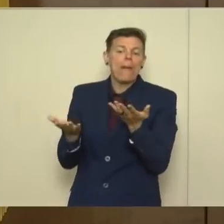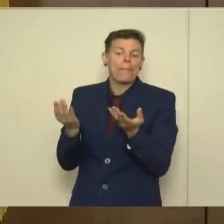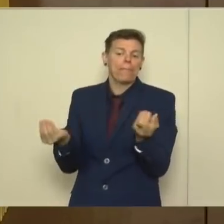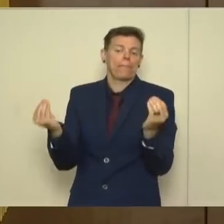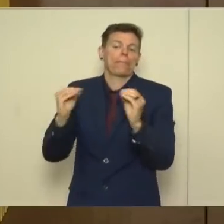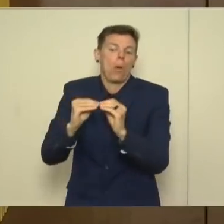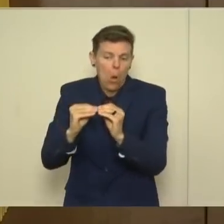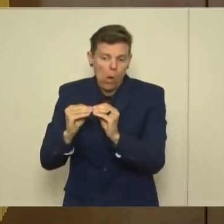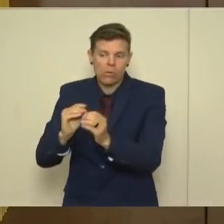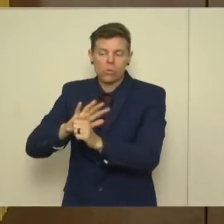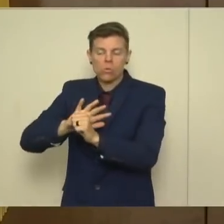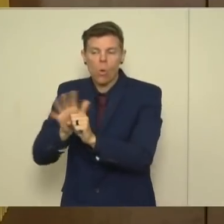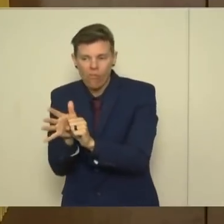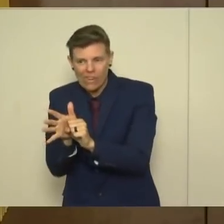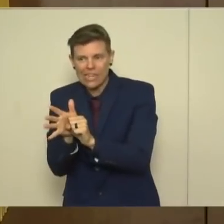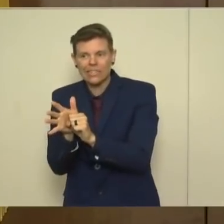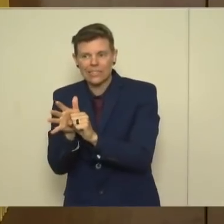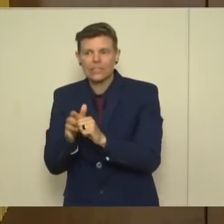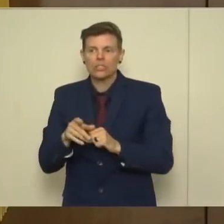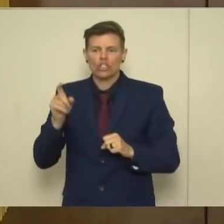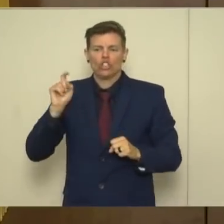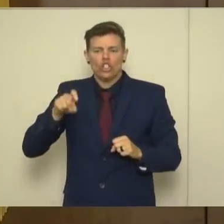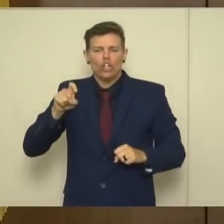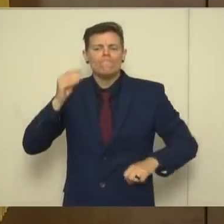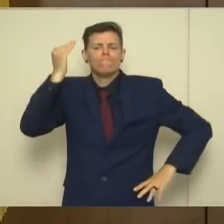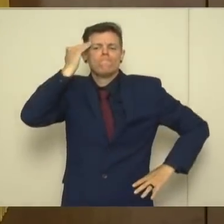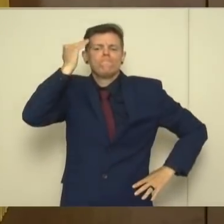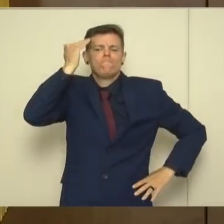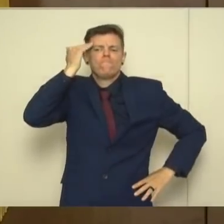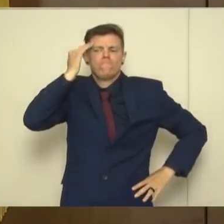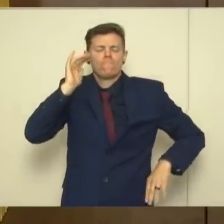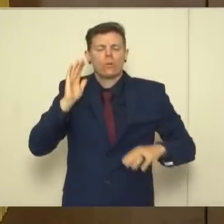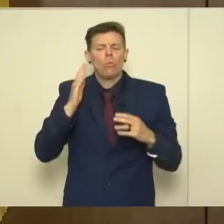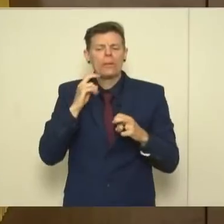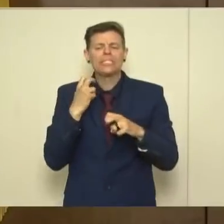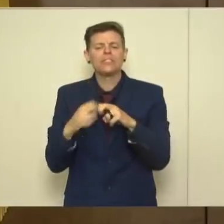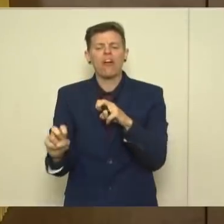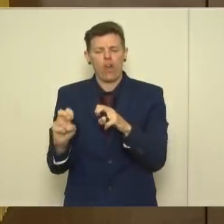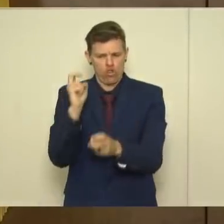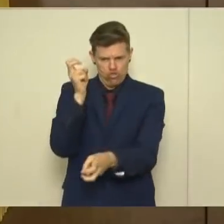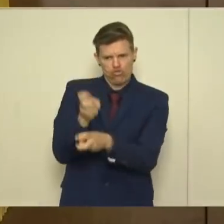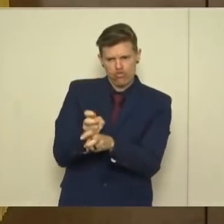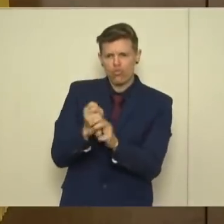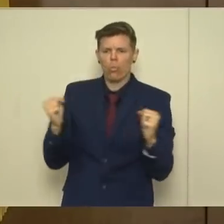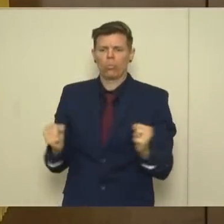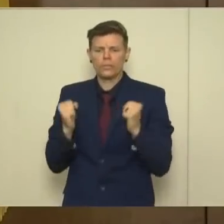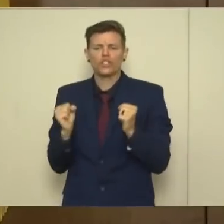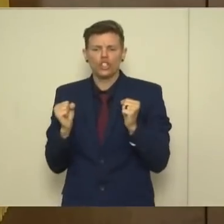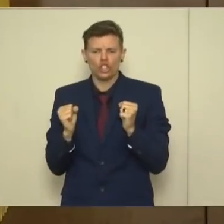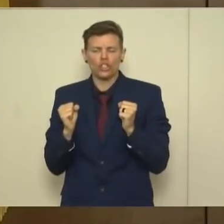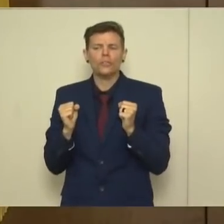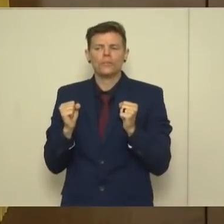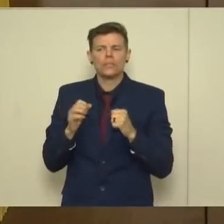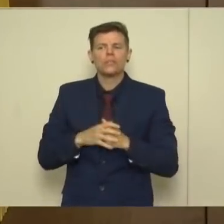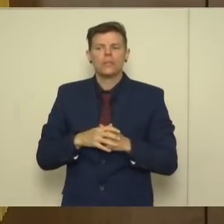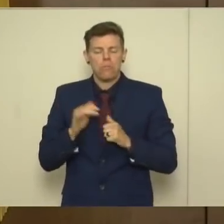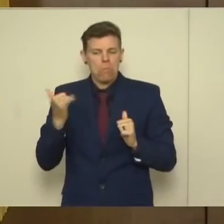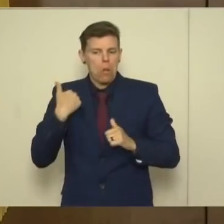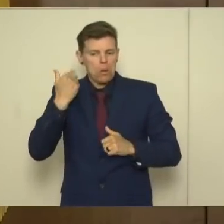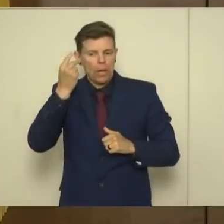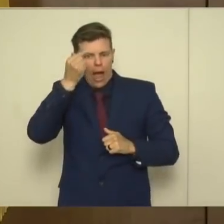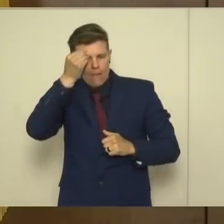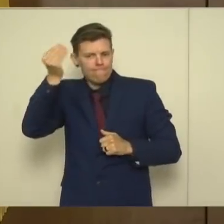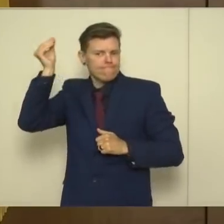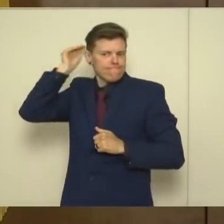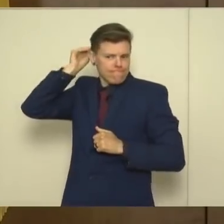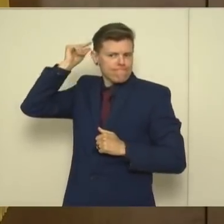a difficult winter. So we take that very seriously, and we are treating this in that vein. We should expect that to